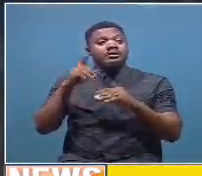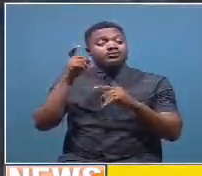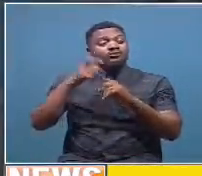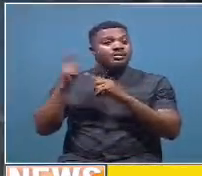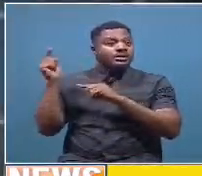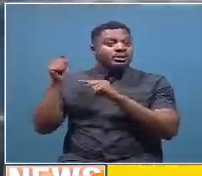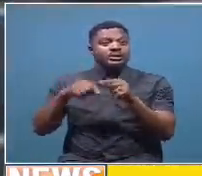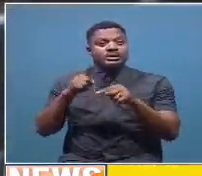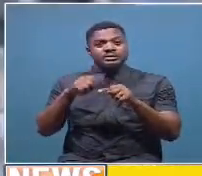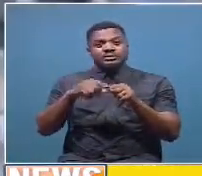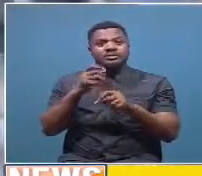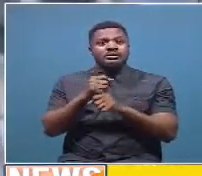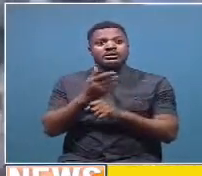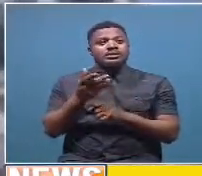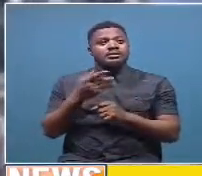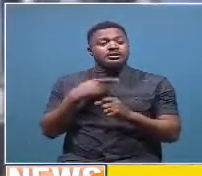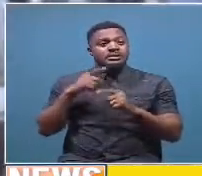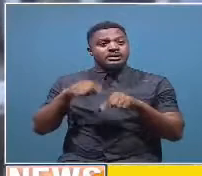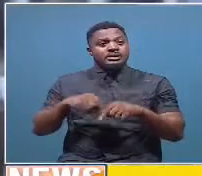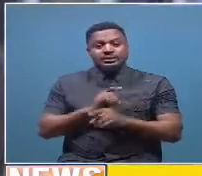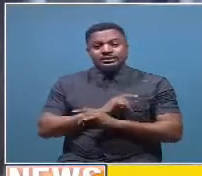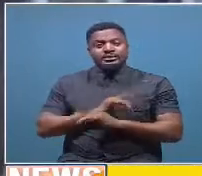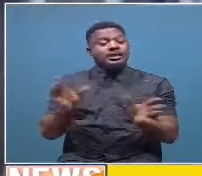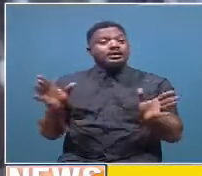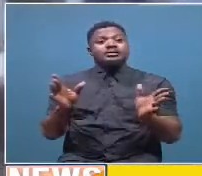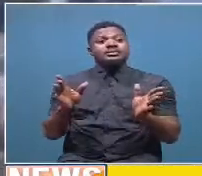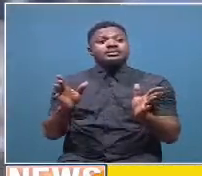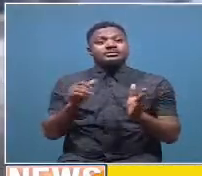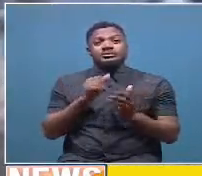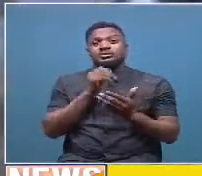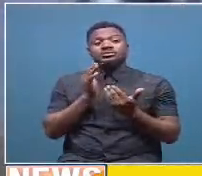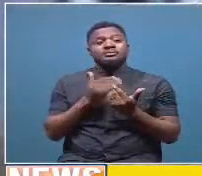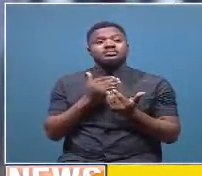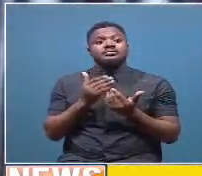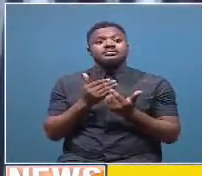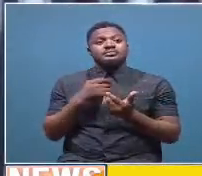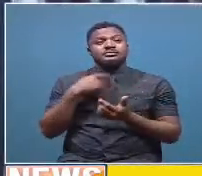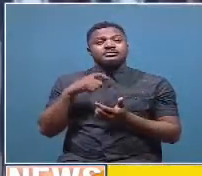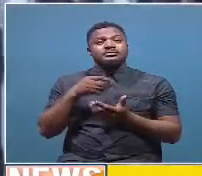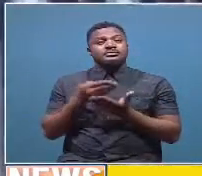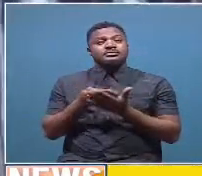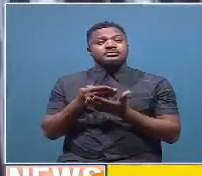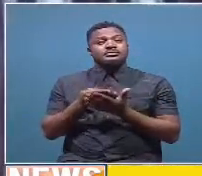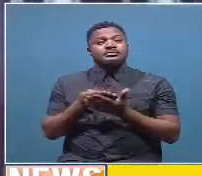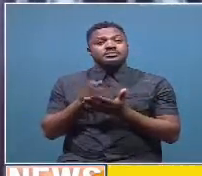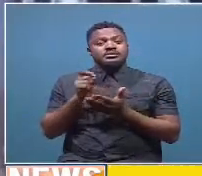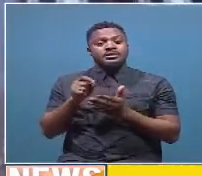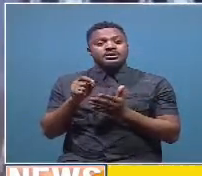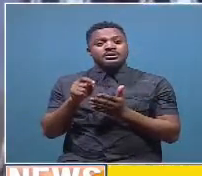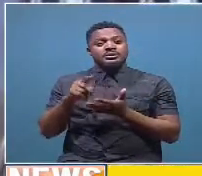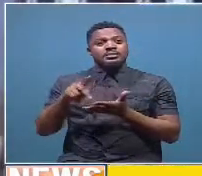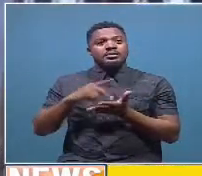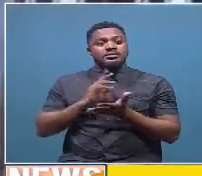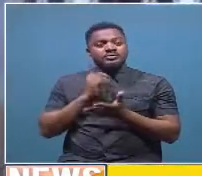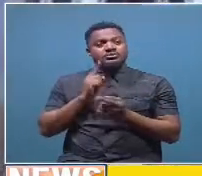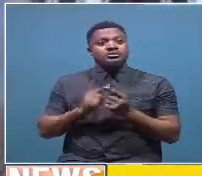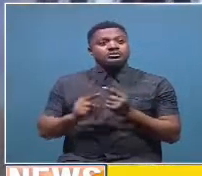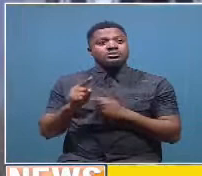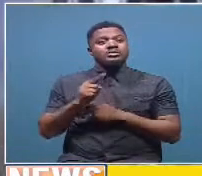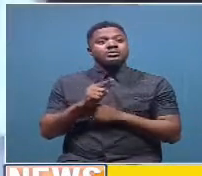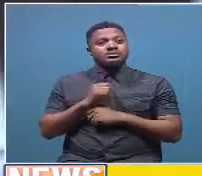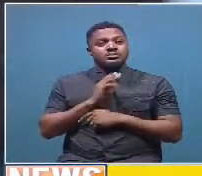here. Me nyashi anopa buy nothing there inside my stomach. It's not easy. So we need money. So if they can compensate us for today, we